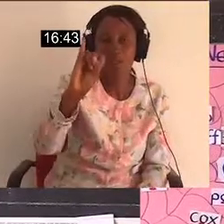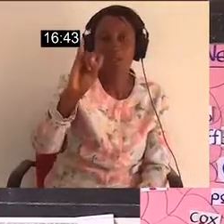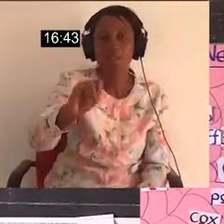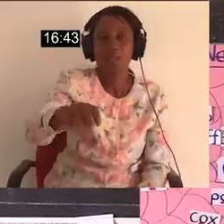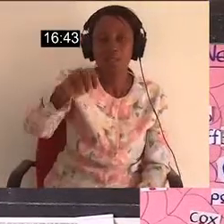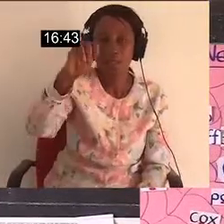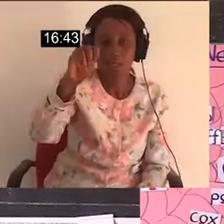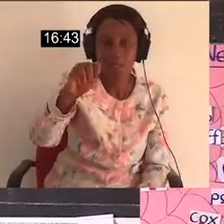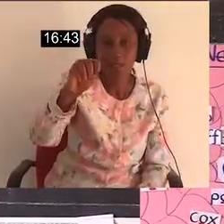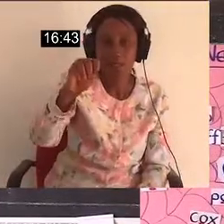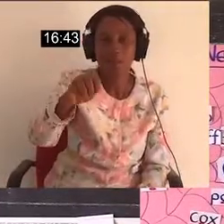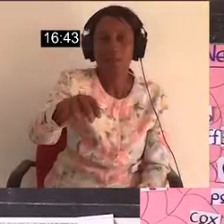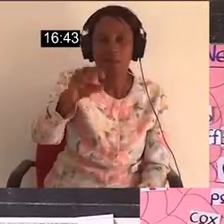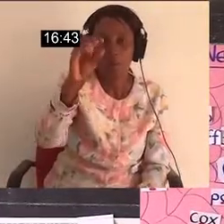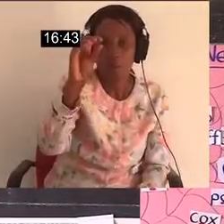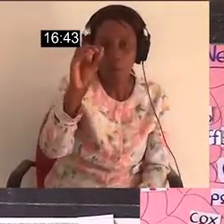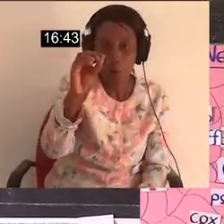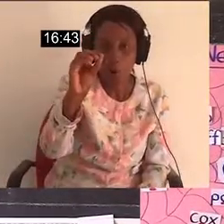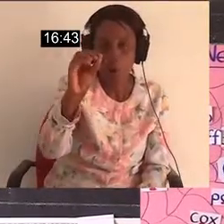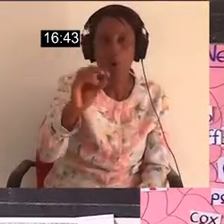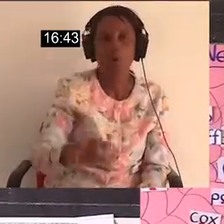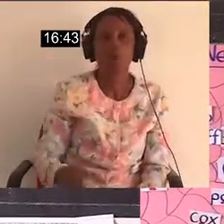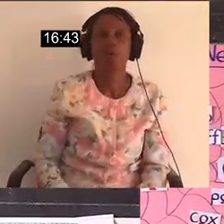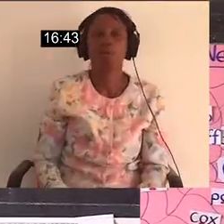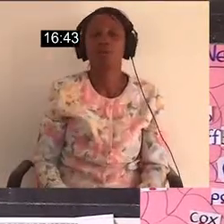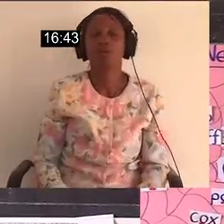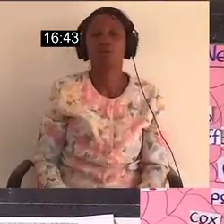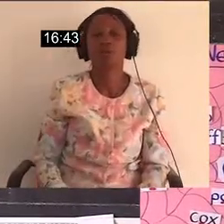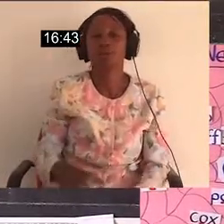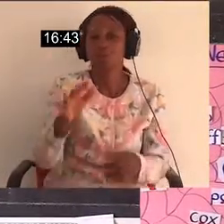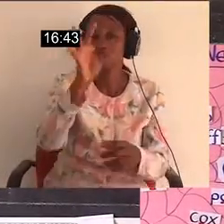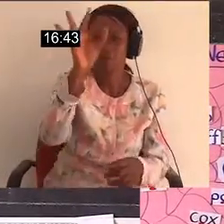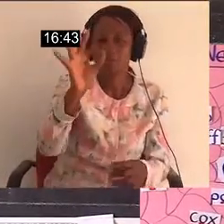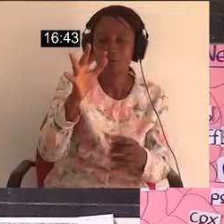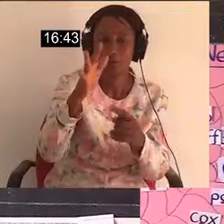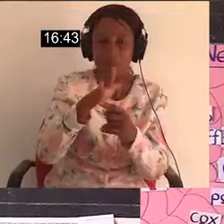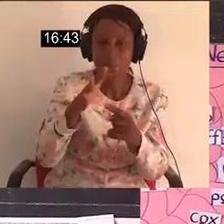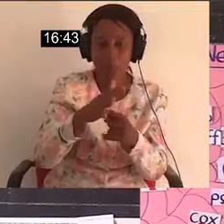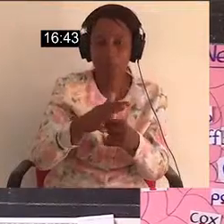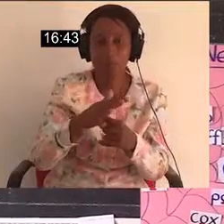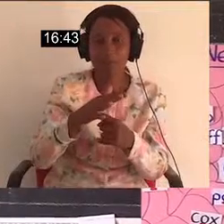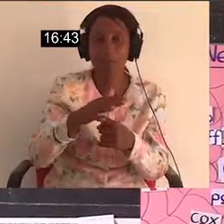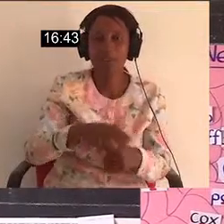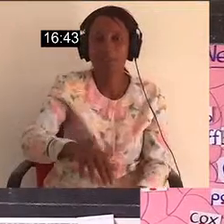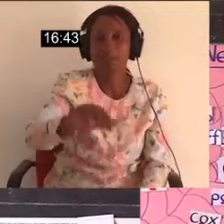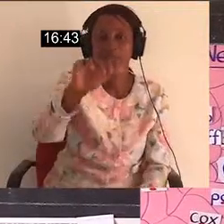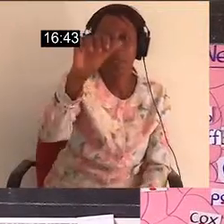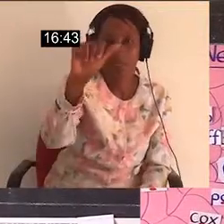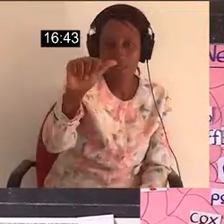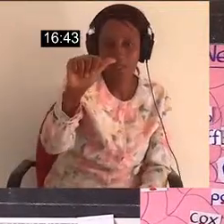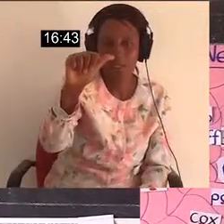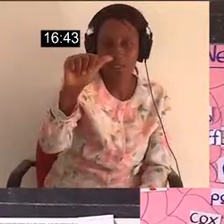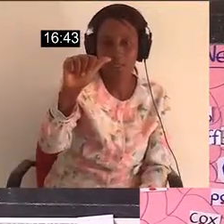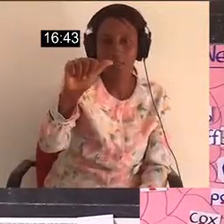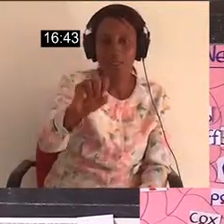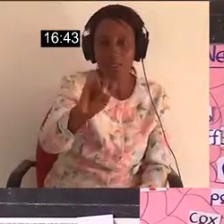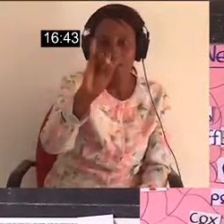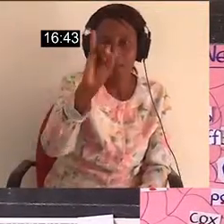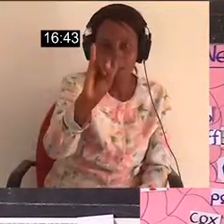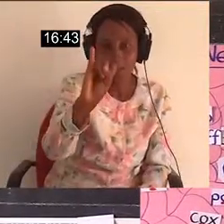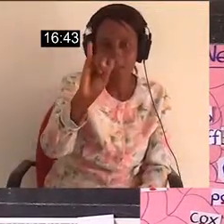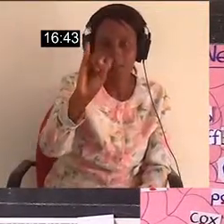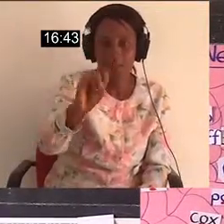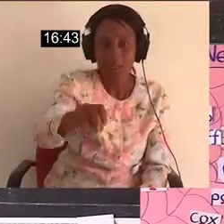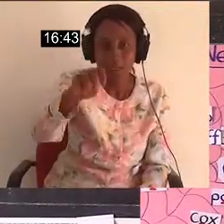very good, E. And today, O. Take note. All the sounds are